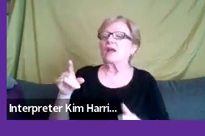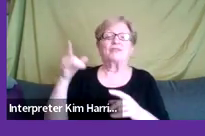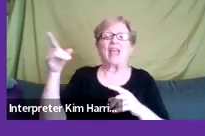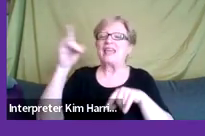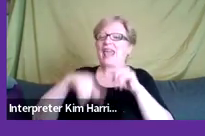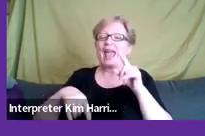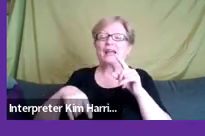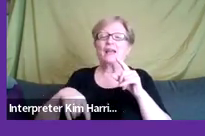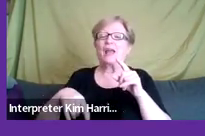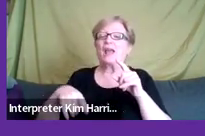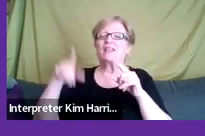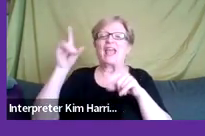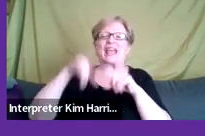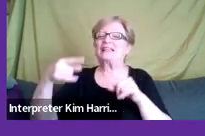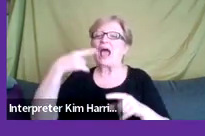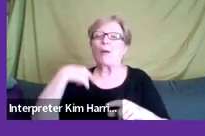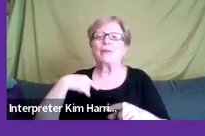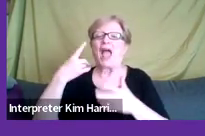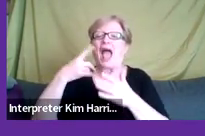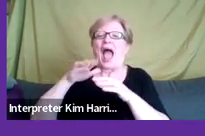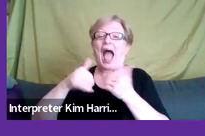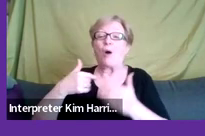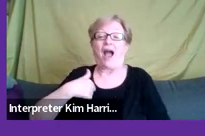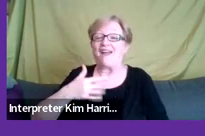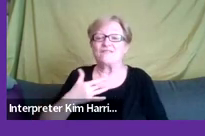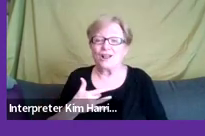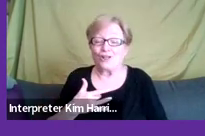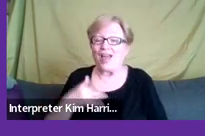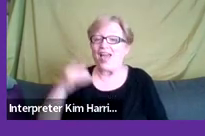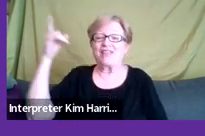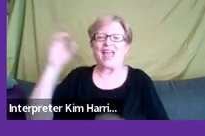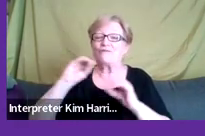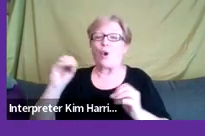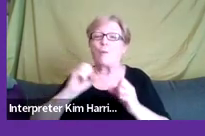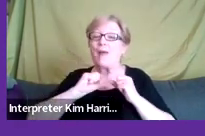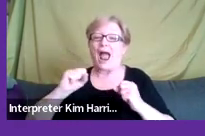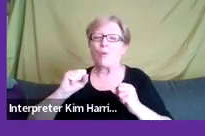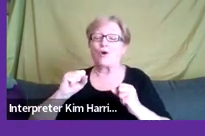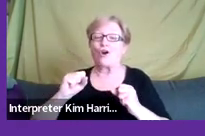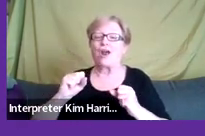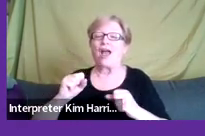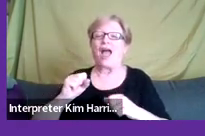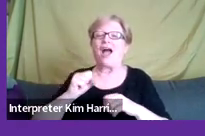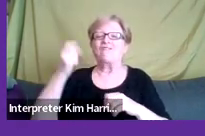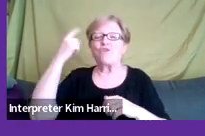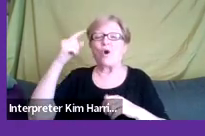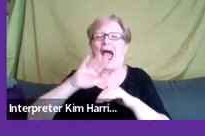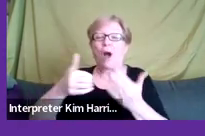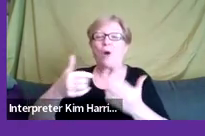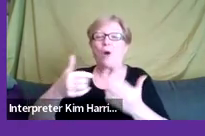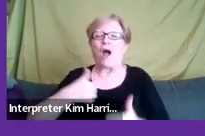feel. They don't have power over the way you felt from something that they said. So my biggest thing is